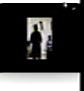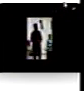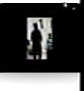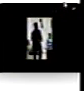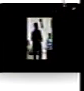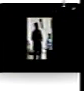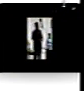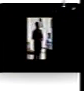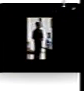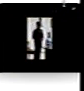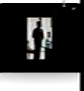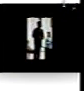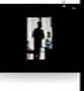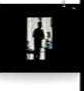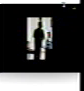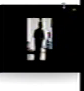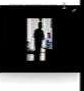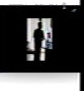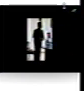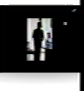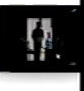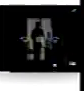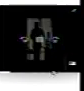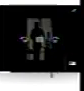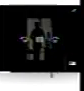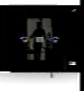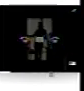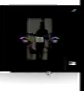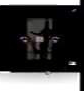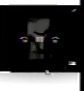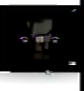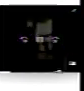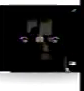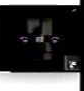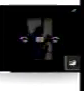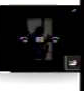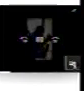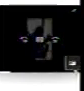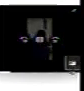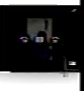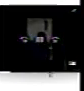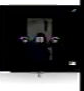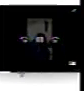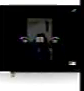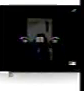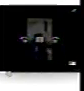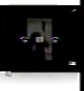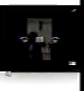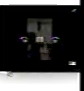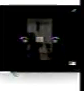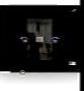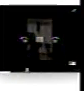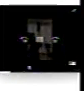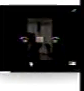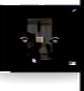weapons that Satan uses in the lives of people. Sometimes it's to